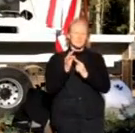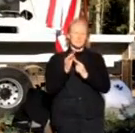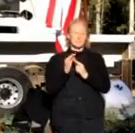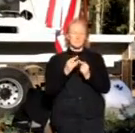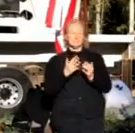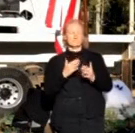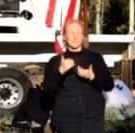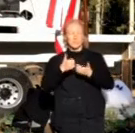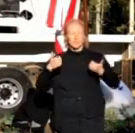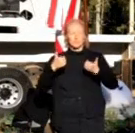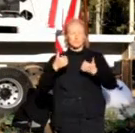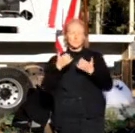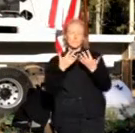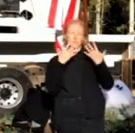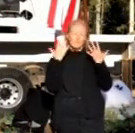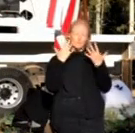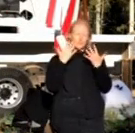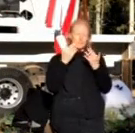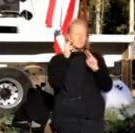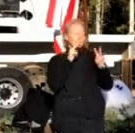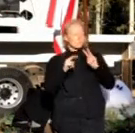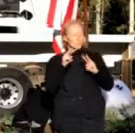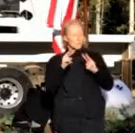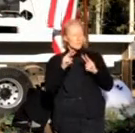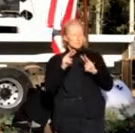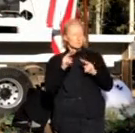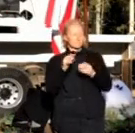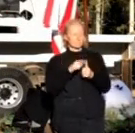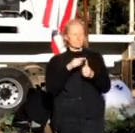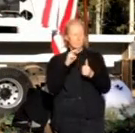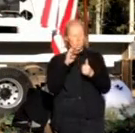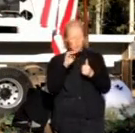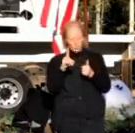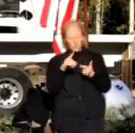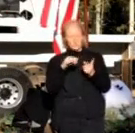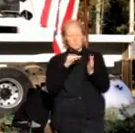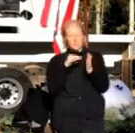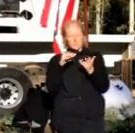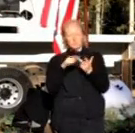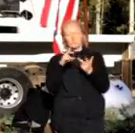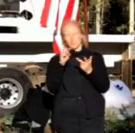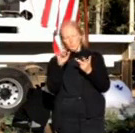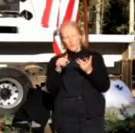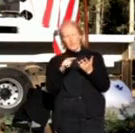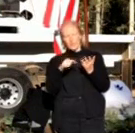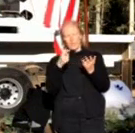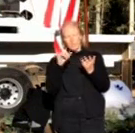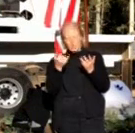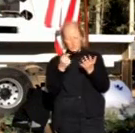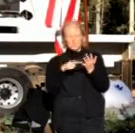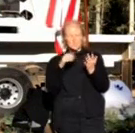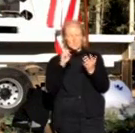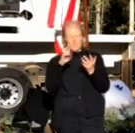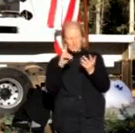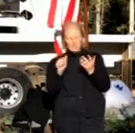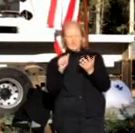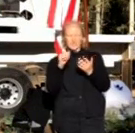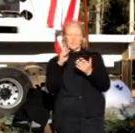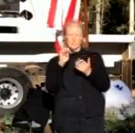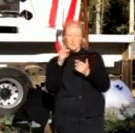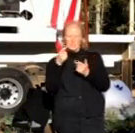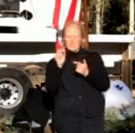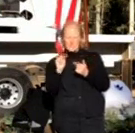distant-friendly viewing opportunities. These communities include Norwood, Montrose, Ray, Grand Junction, Paonia, Gunnison, Salida, Denver, and Burlington